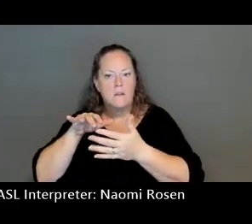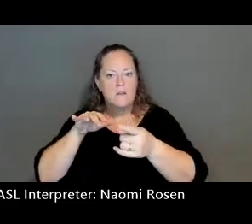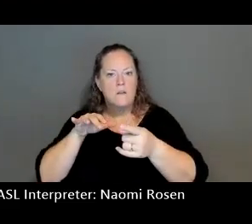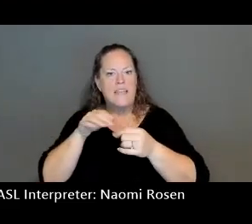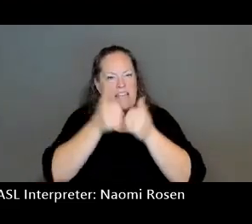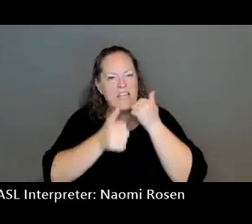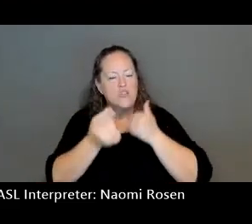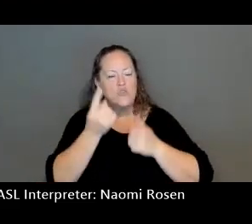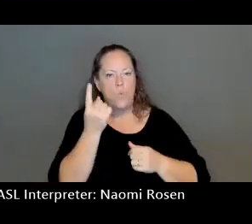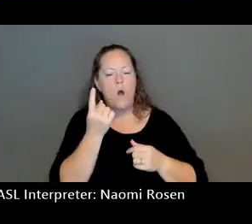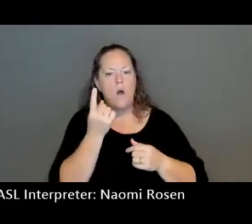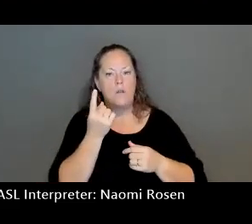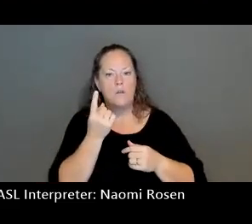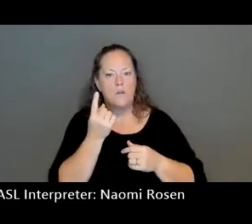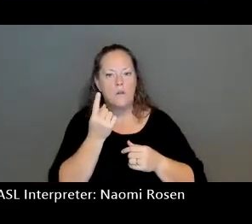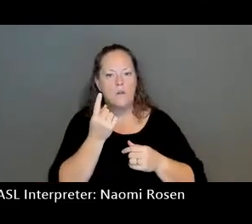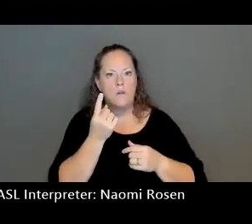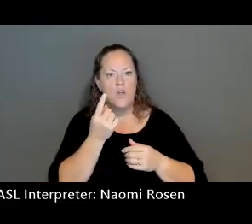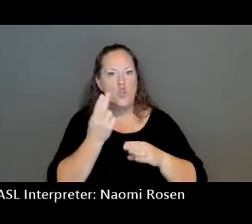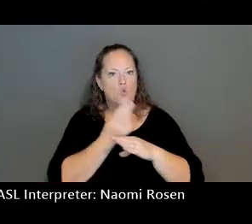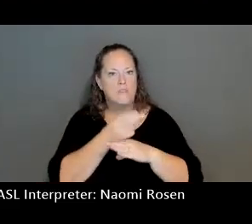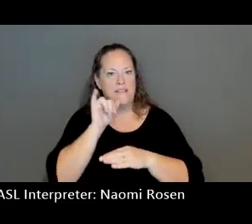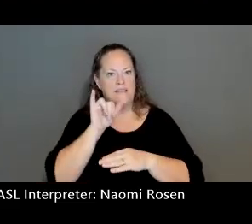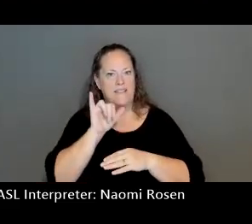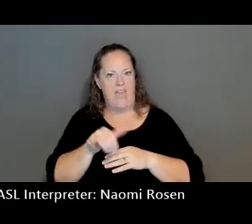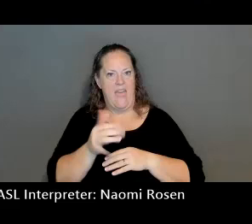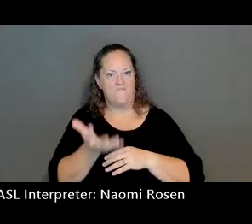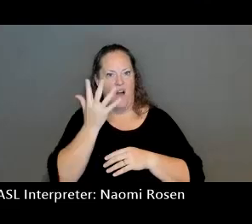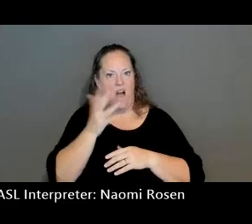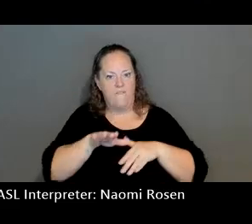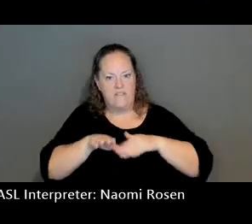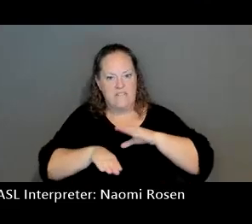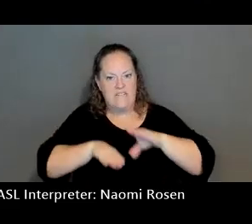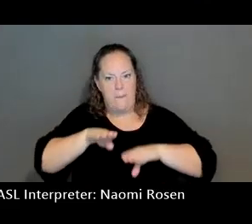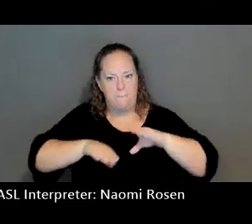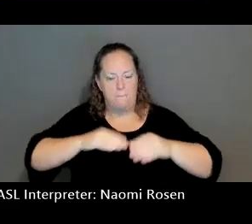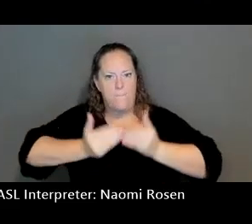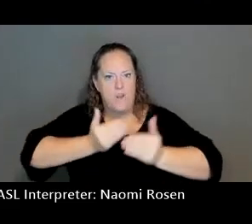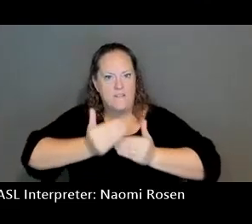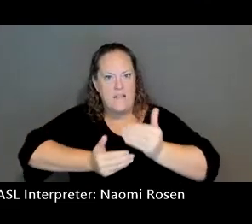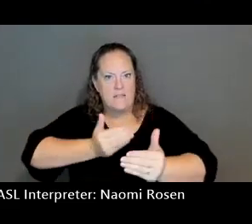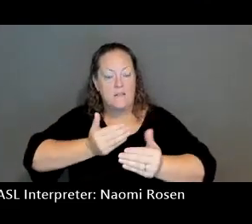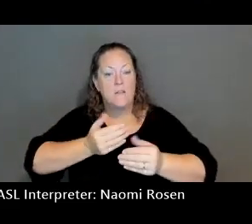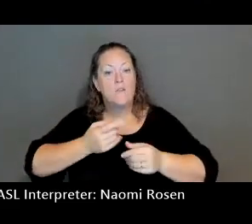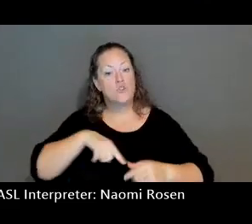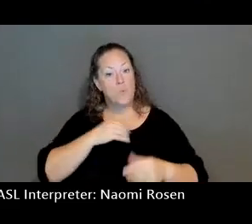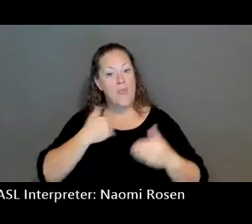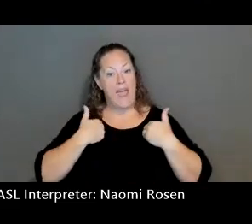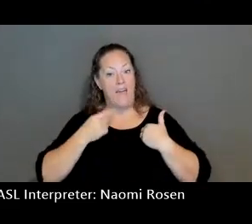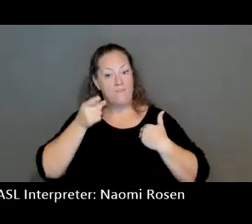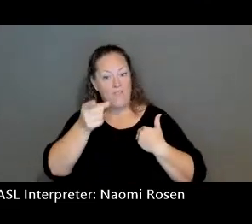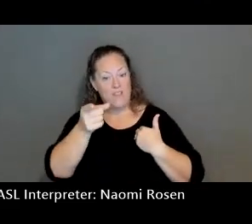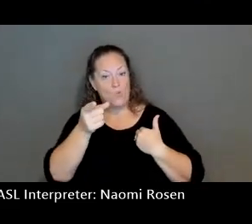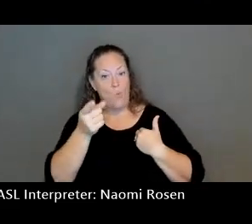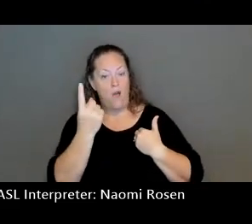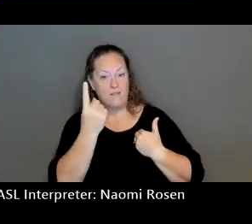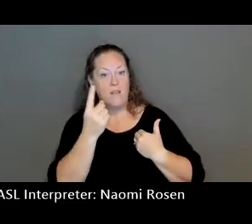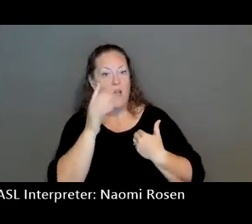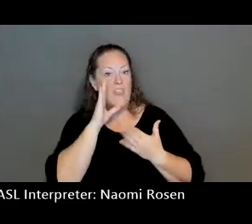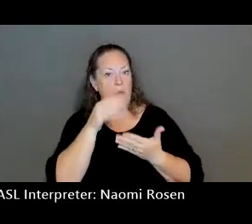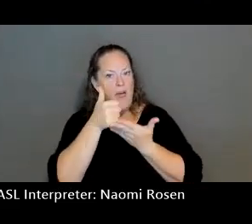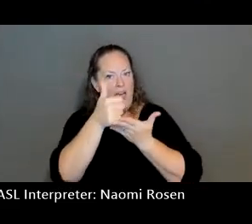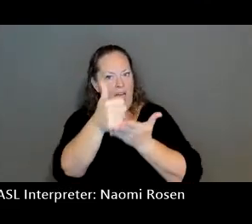through the 5-step process. And we have these case studies like to help be